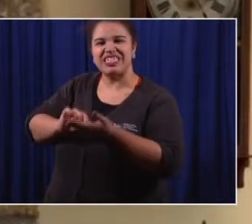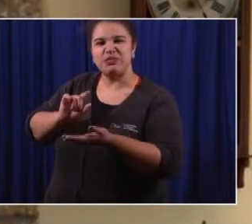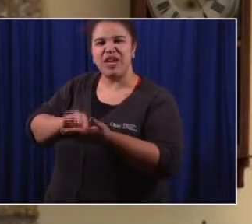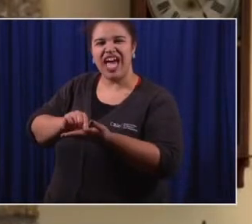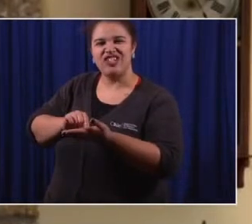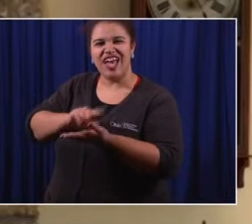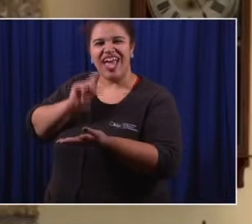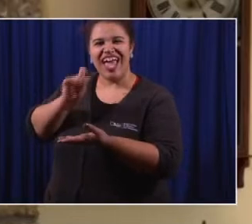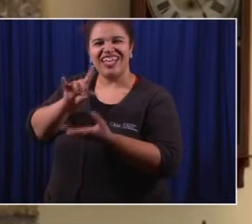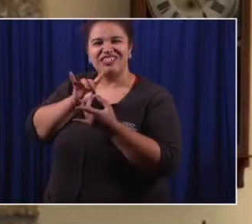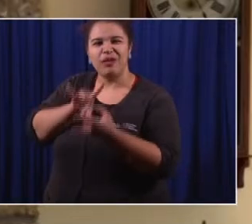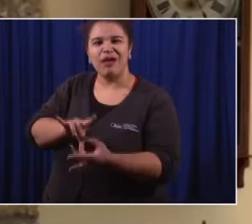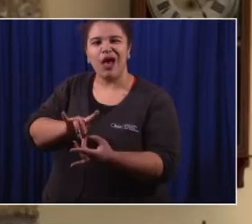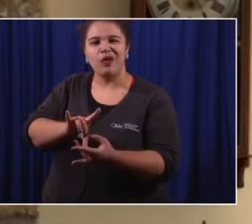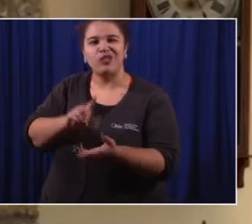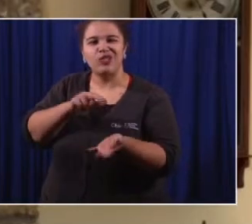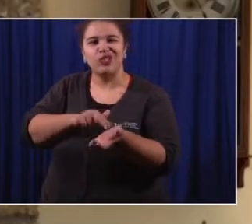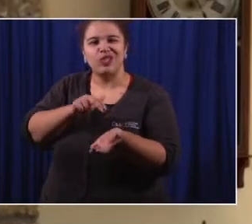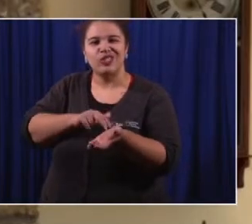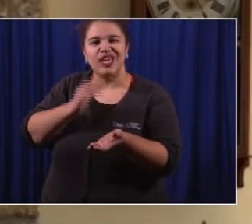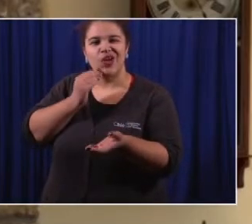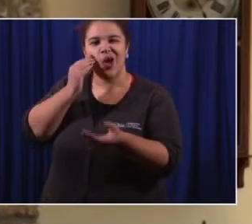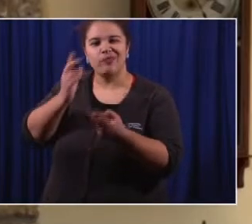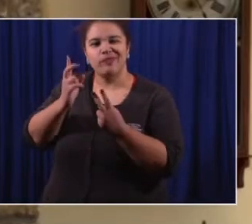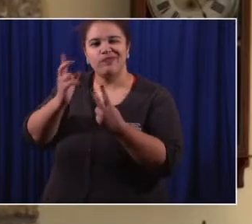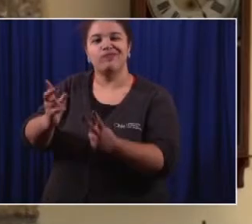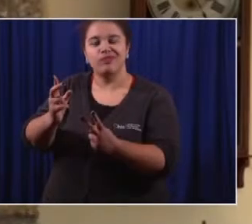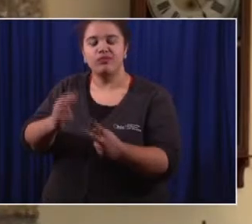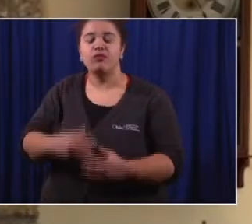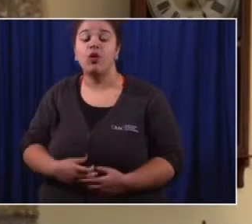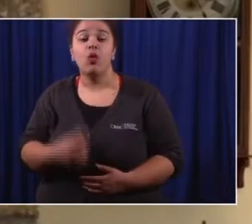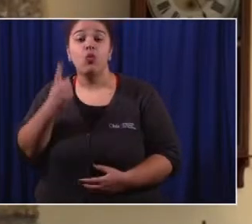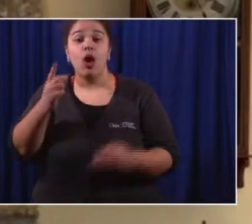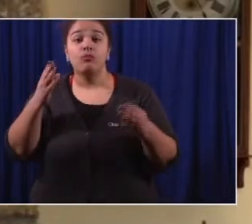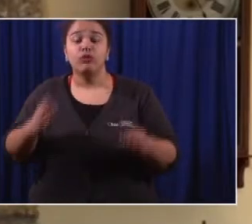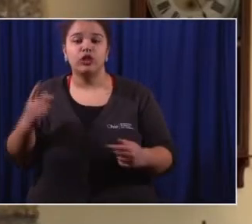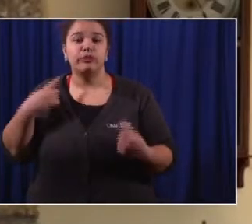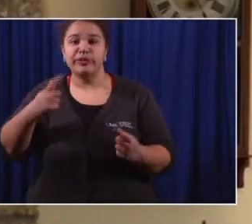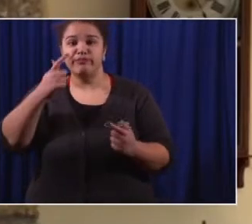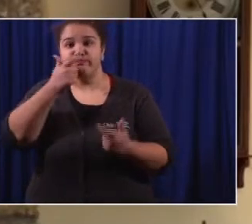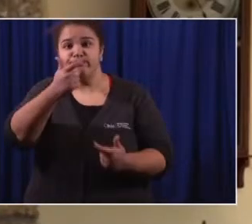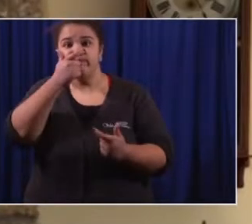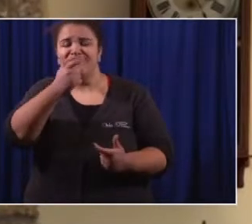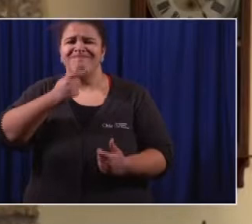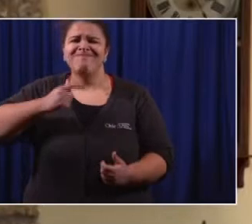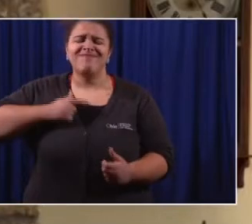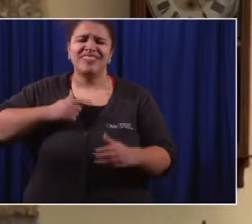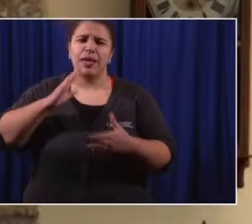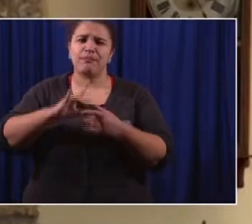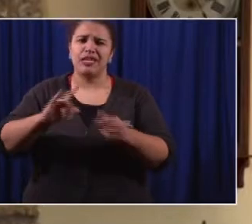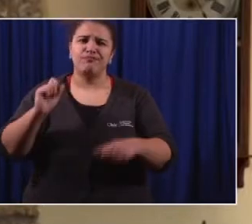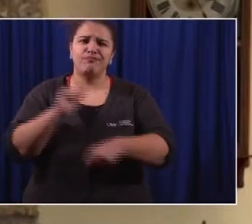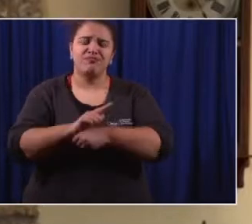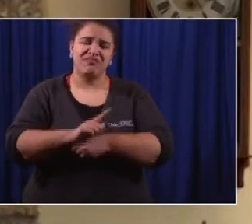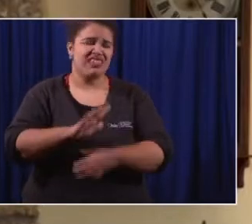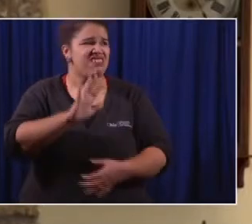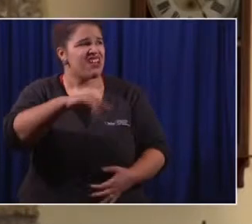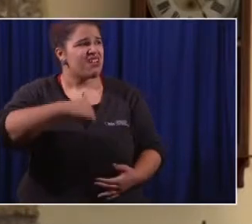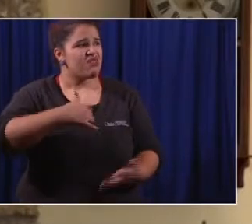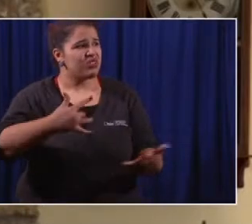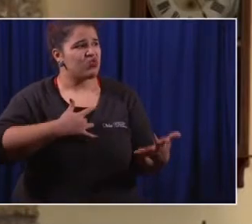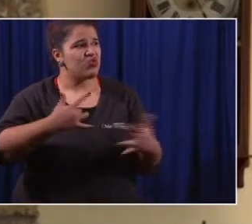home visitations. One of our WCPO viewers recently reached out voicing her own concerns